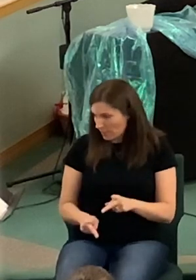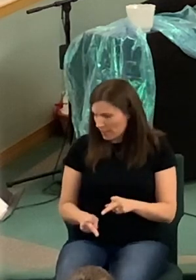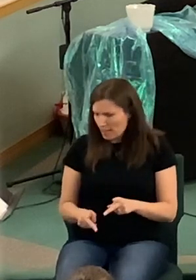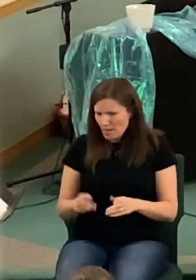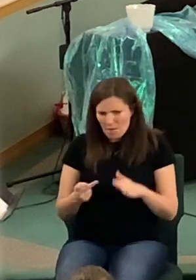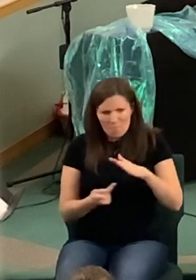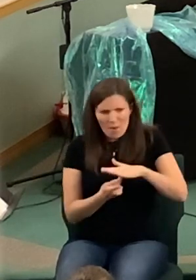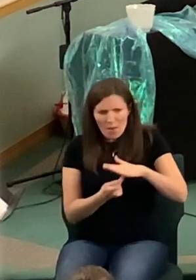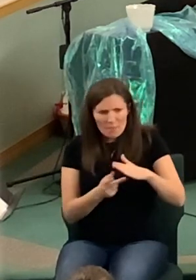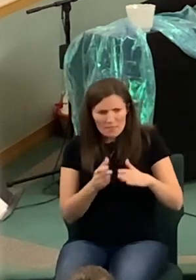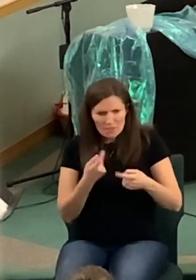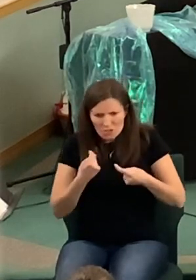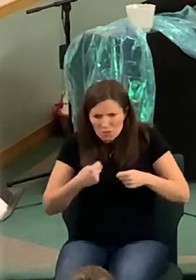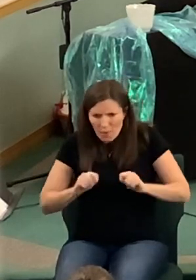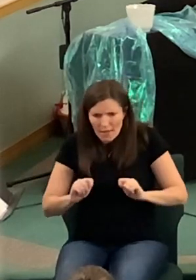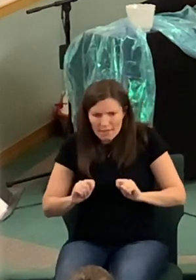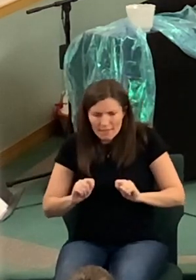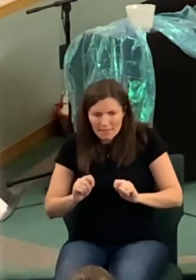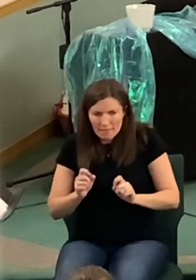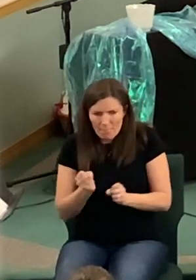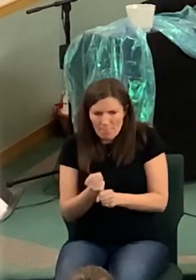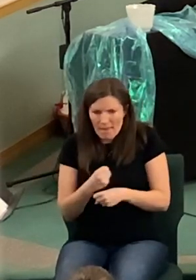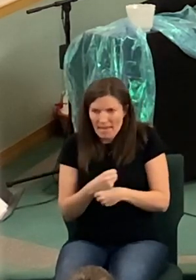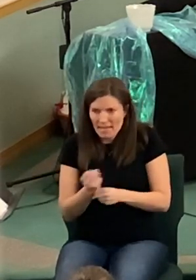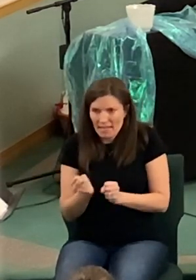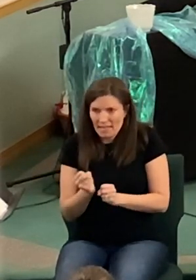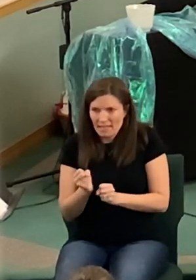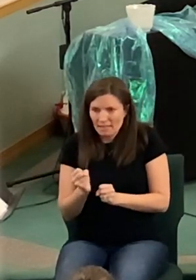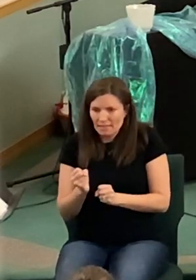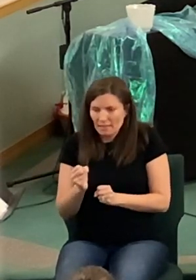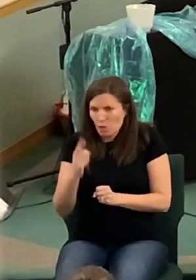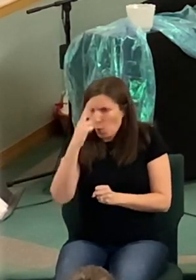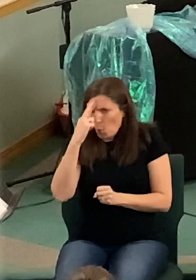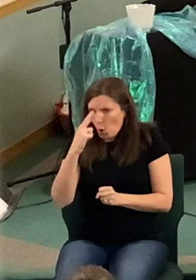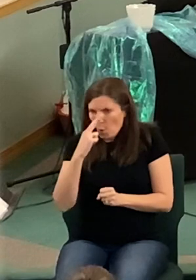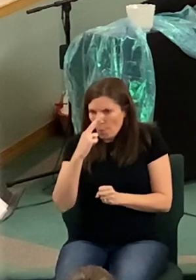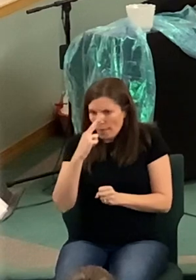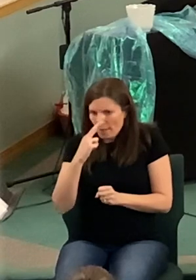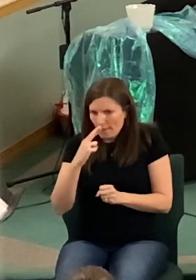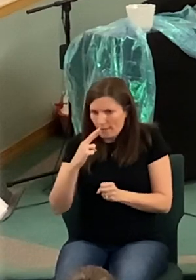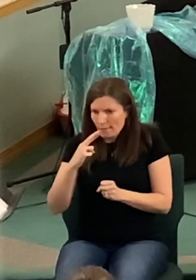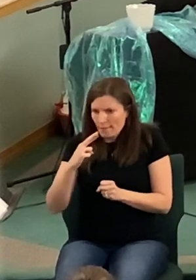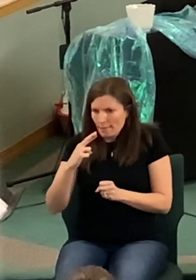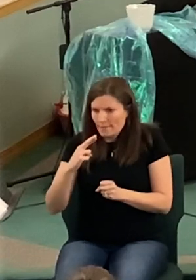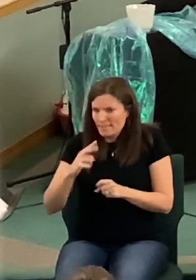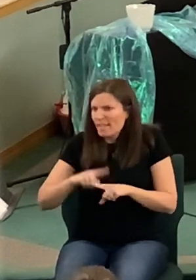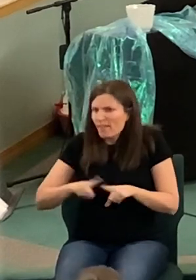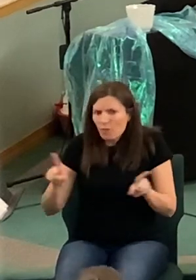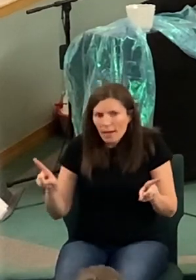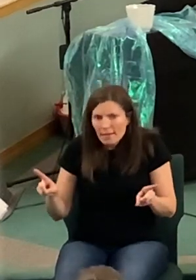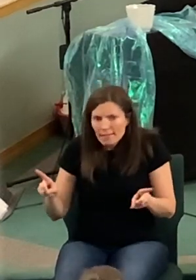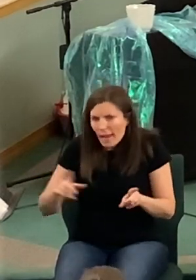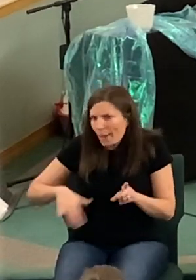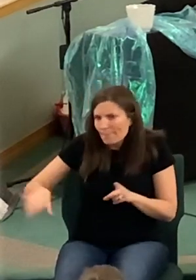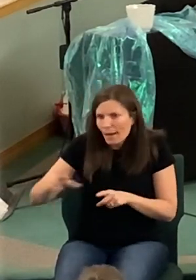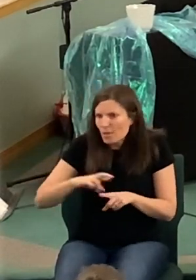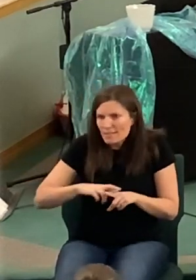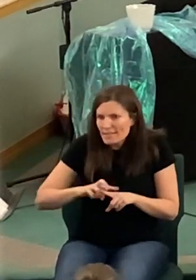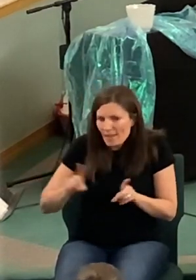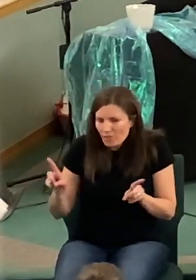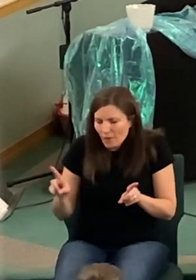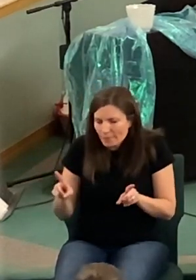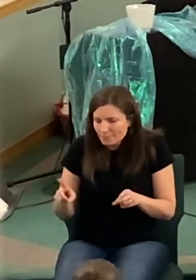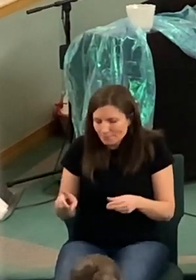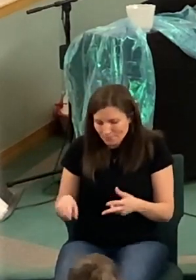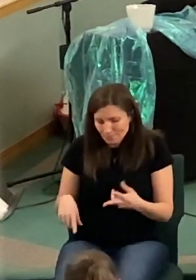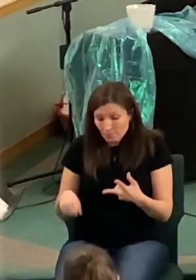wasn't trying to reconstruct the Roman Empire. He was trying to share the gospel with people. Secondly, Paul wasn't trying to attract people